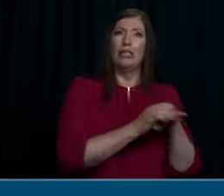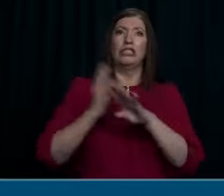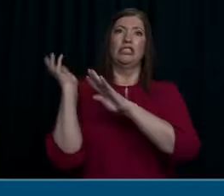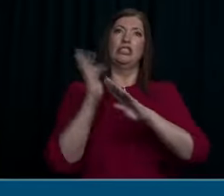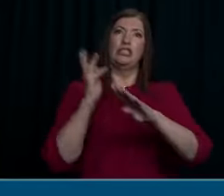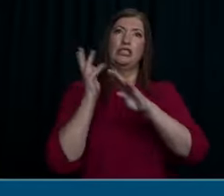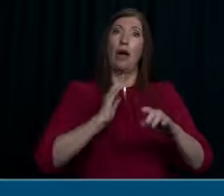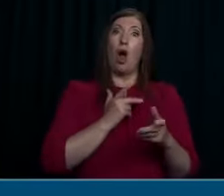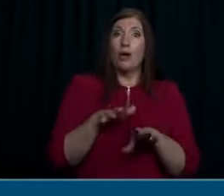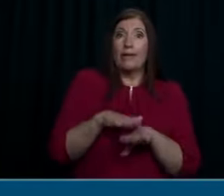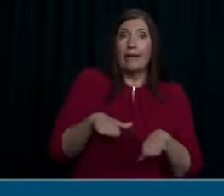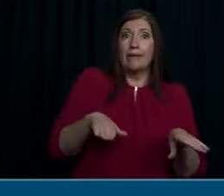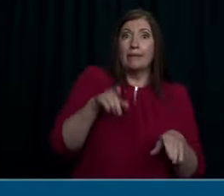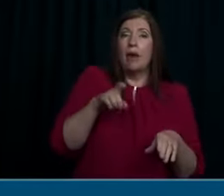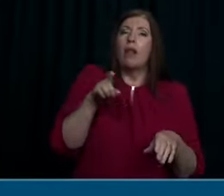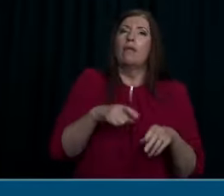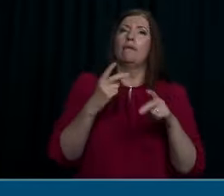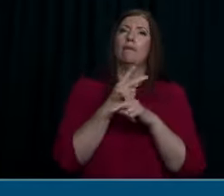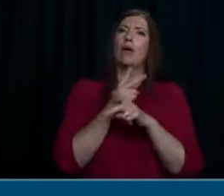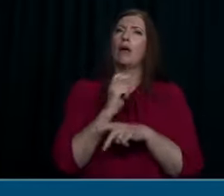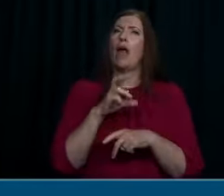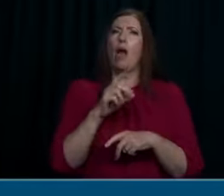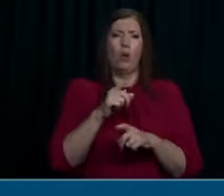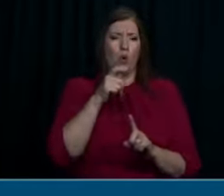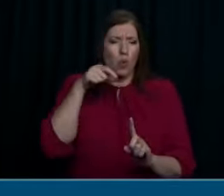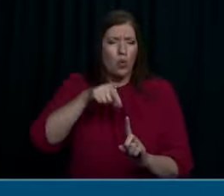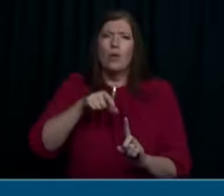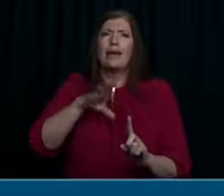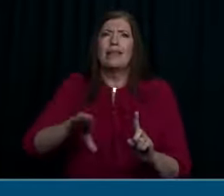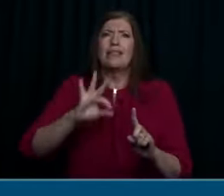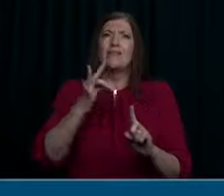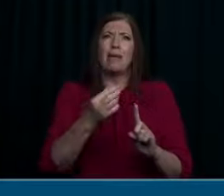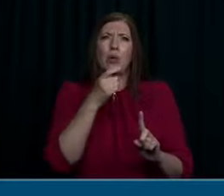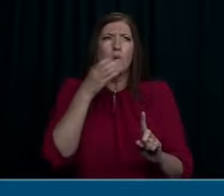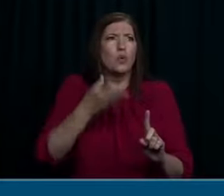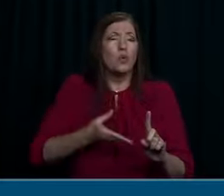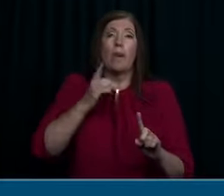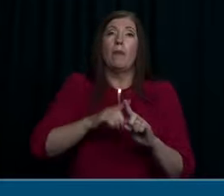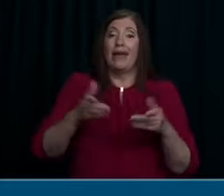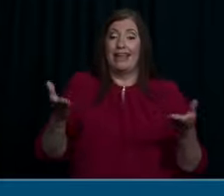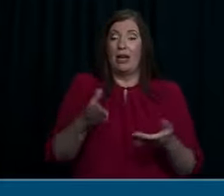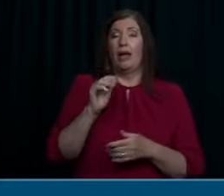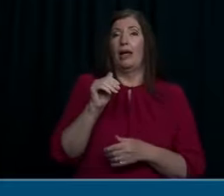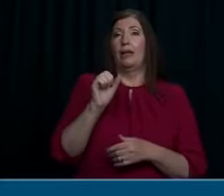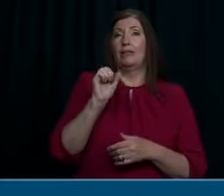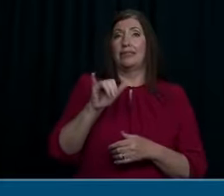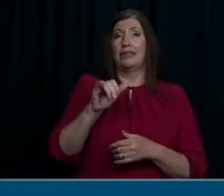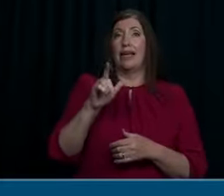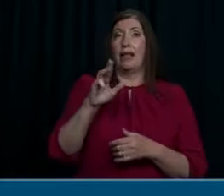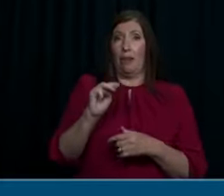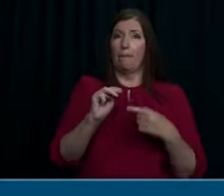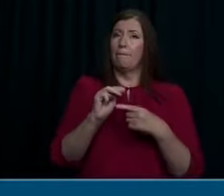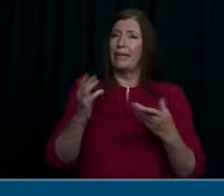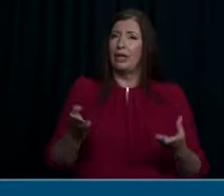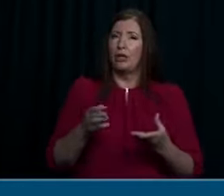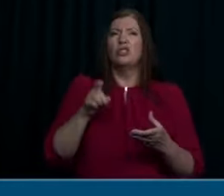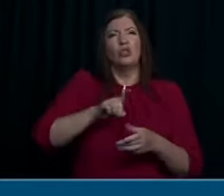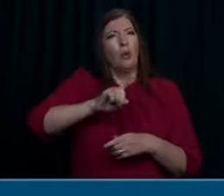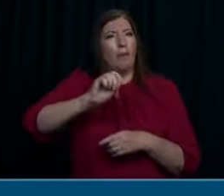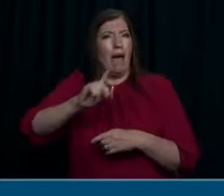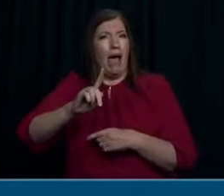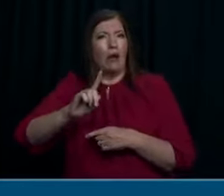kids we need to figure out who they really belong to. And as far as asylum here, I think they really need to go back where